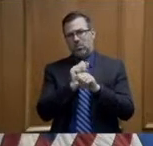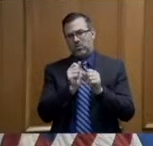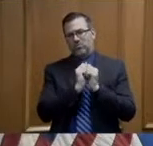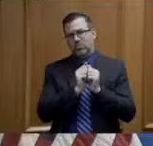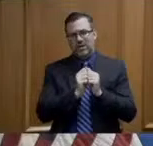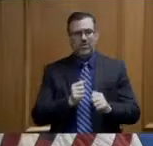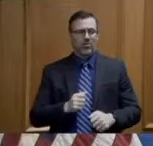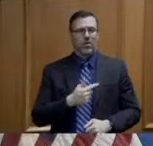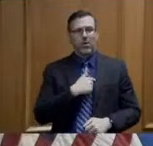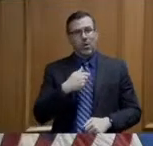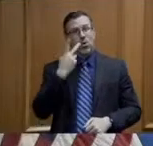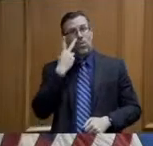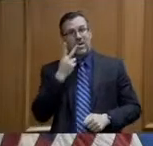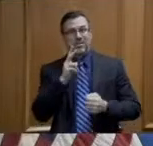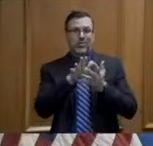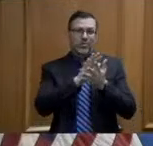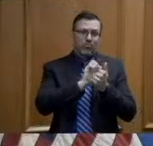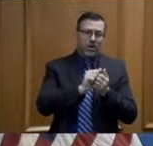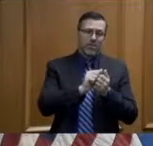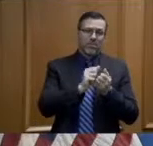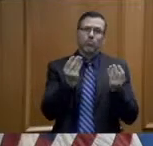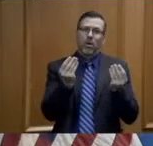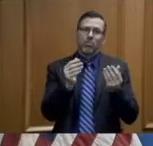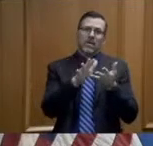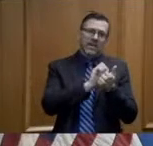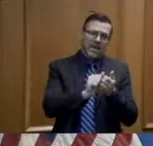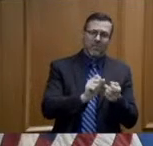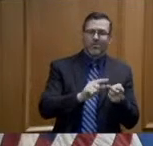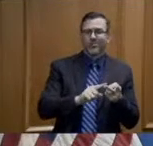property, some injuries, and to life.